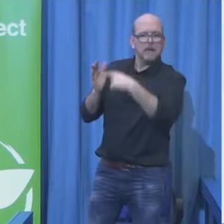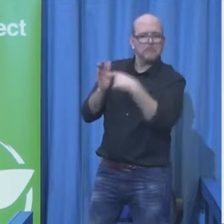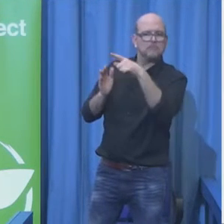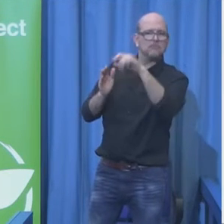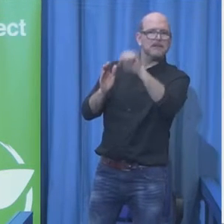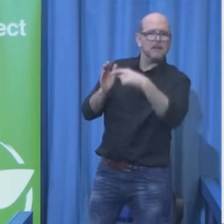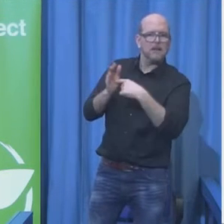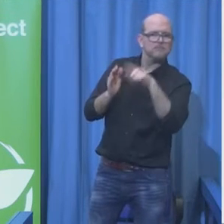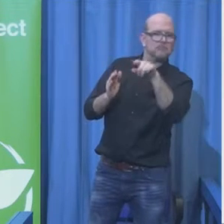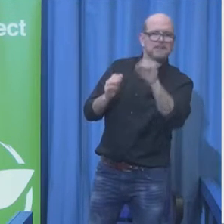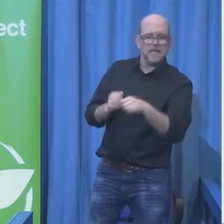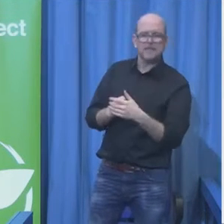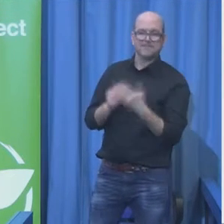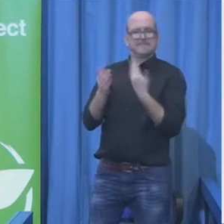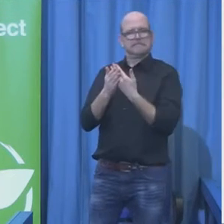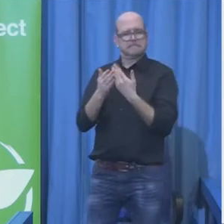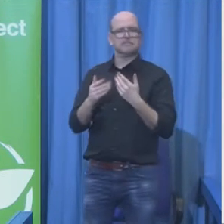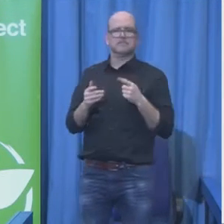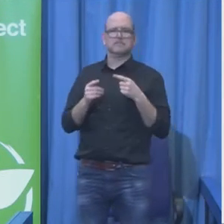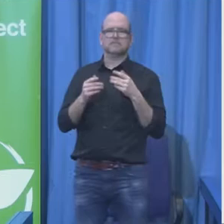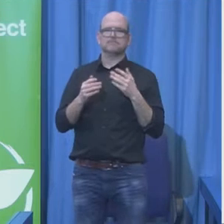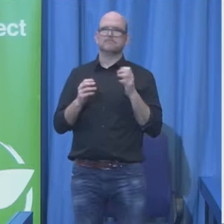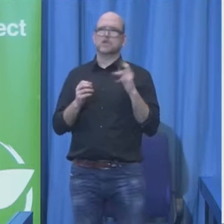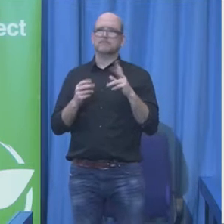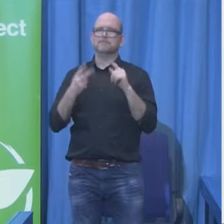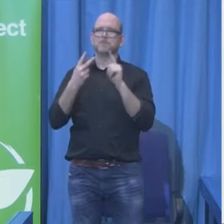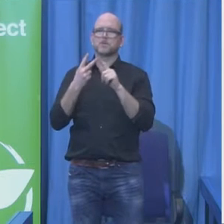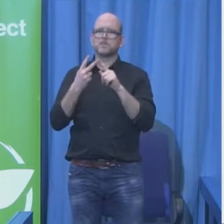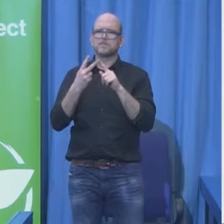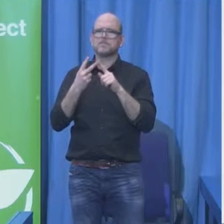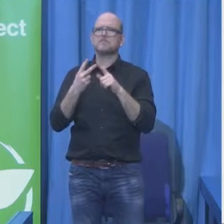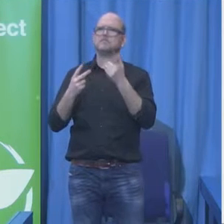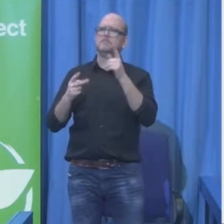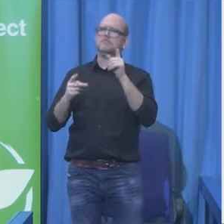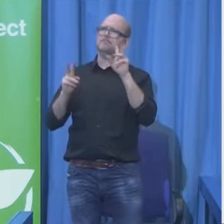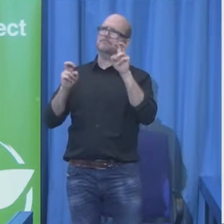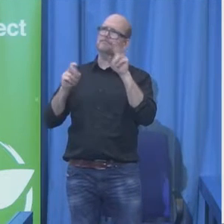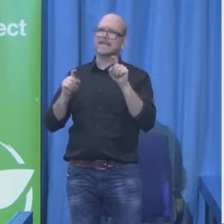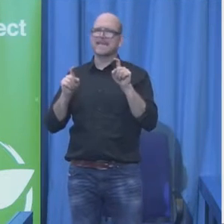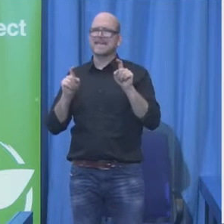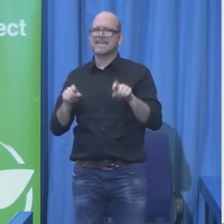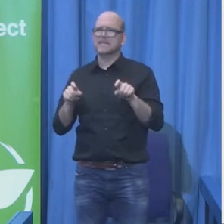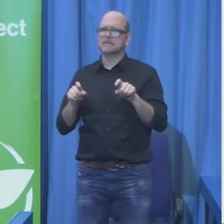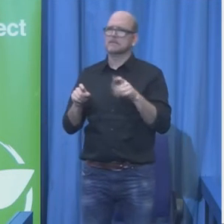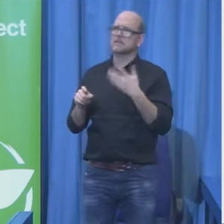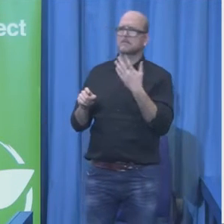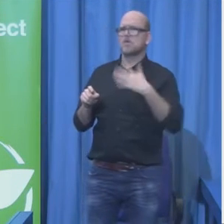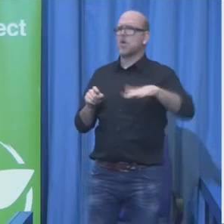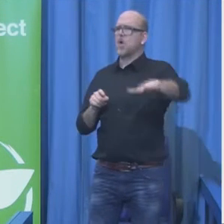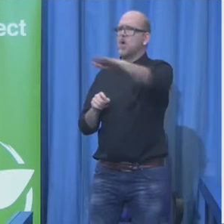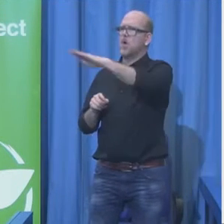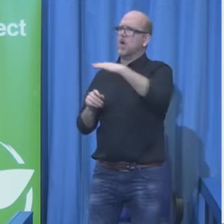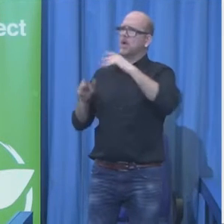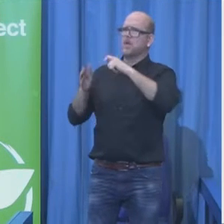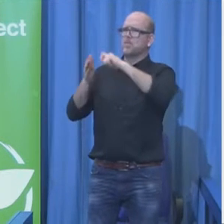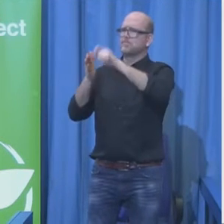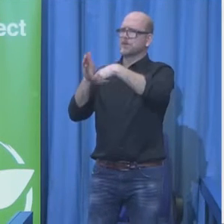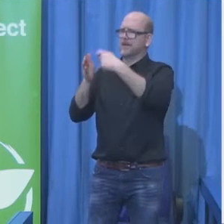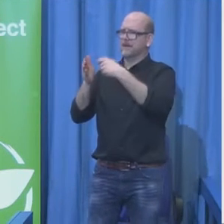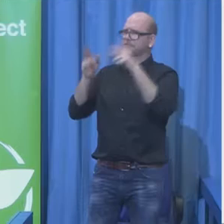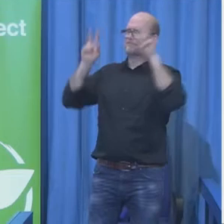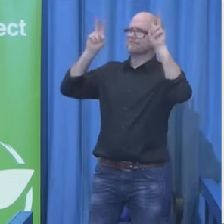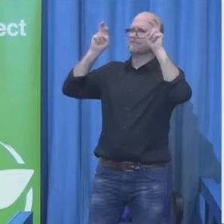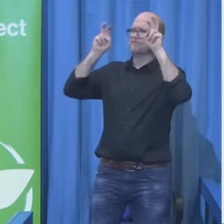disability-related issues in all the work and activities of the Council of Europe itself. Finally, to assess the